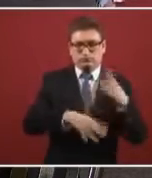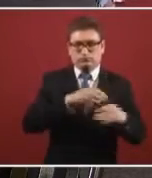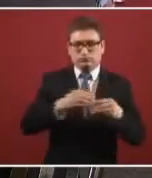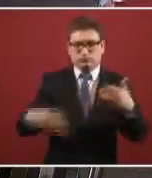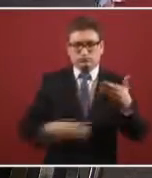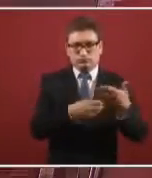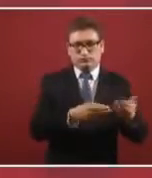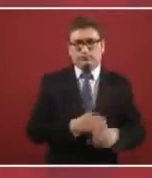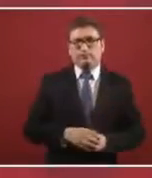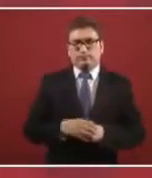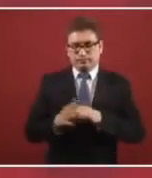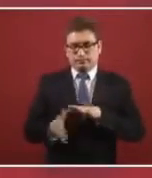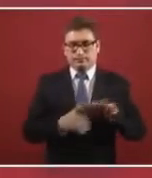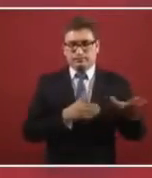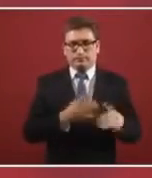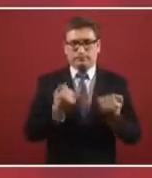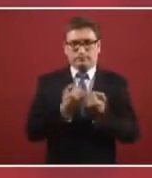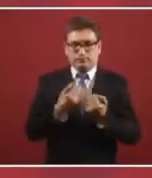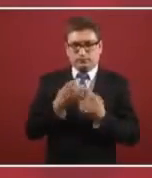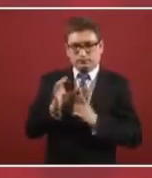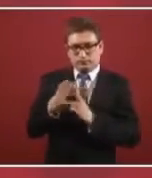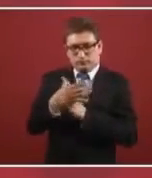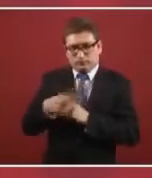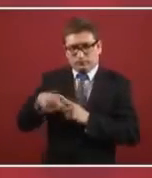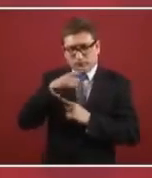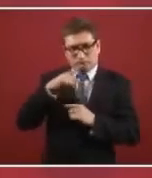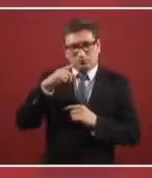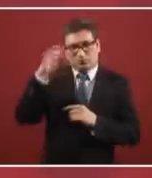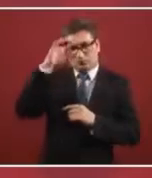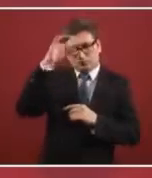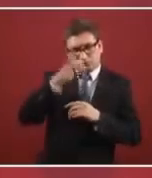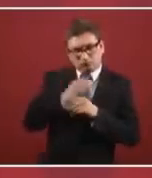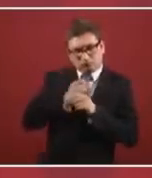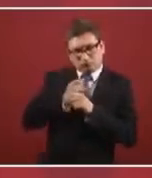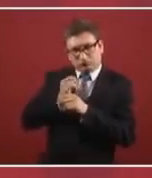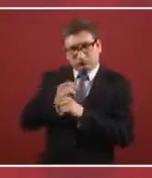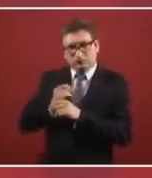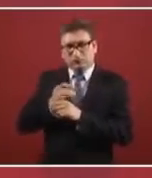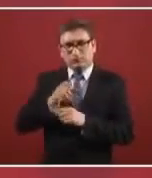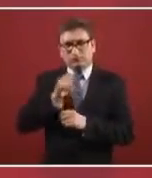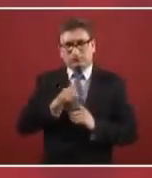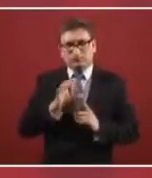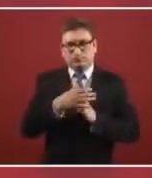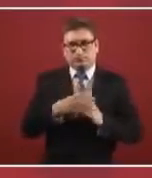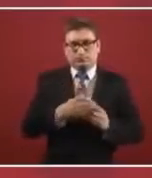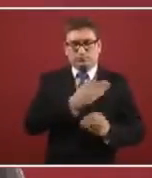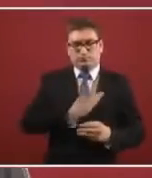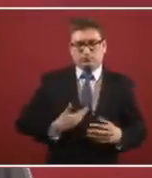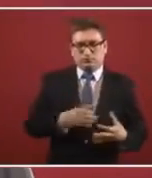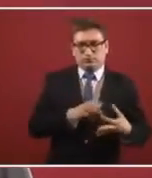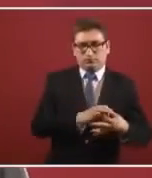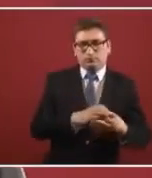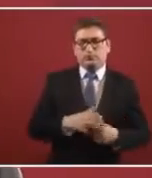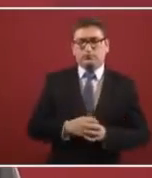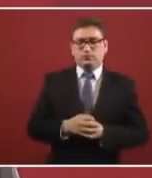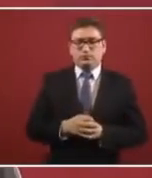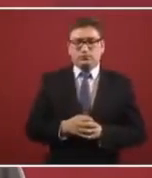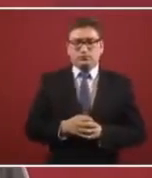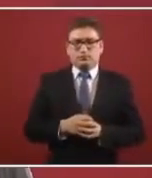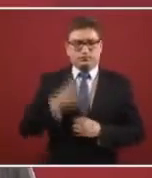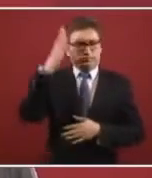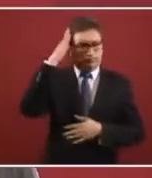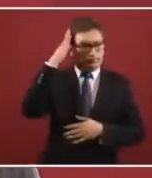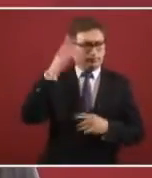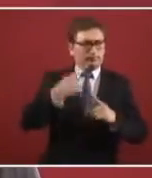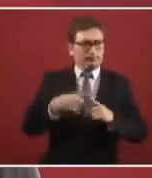special. la creación de un comité científico asesor There's a committee de of a la scientific Comisión Presidencial assessor by encabezado the principalmente por